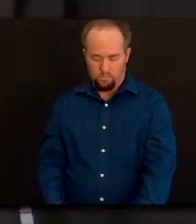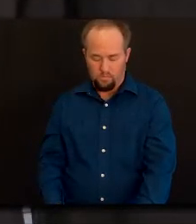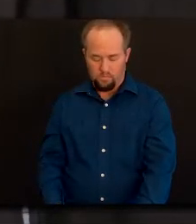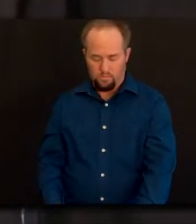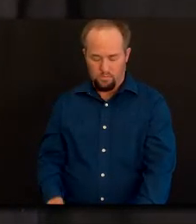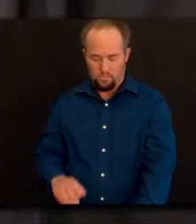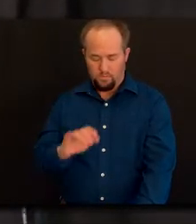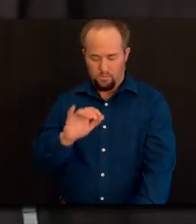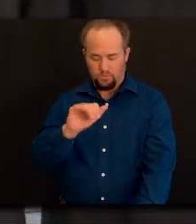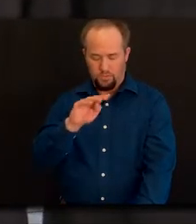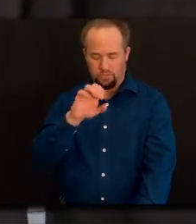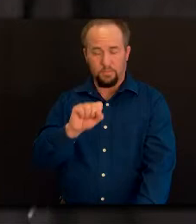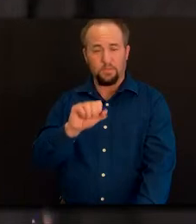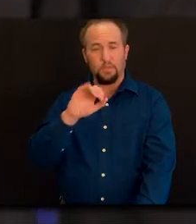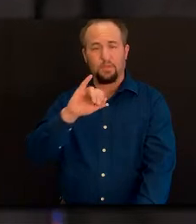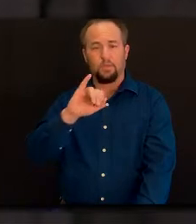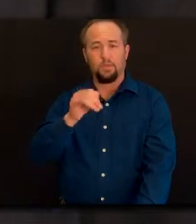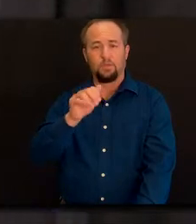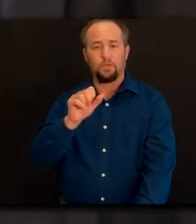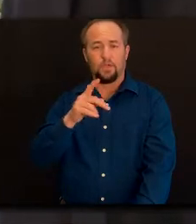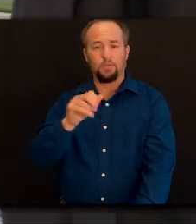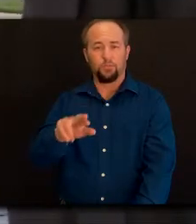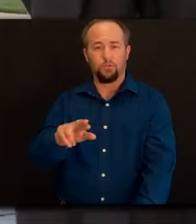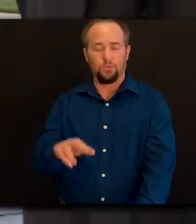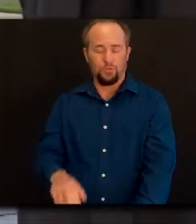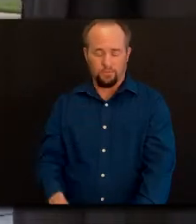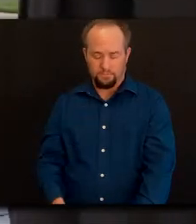James Tyler Jasper.